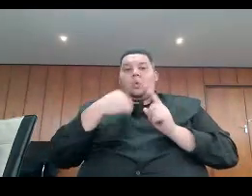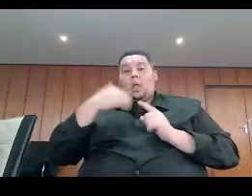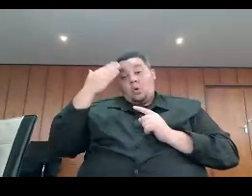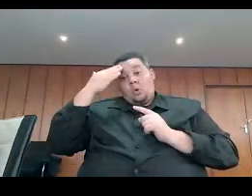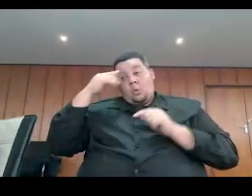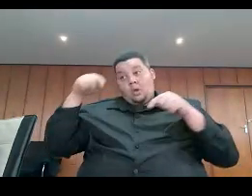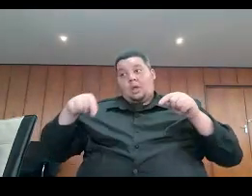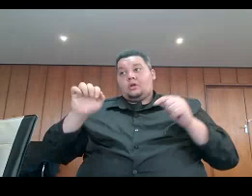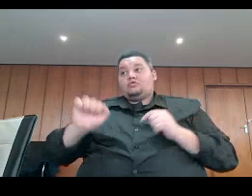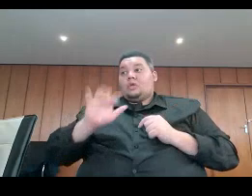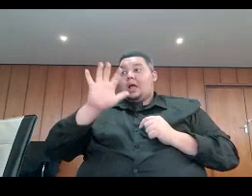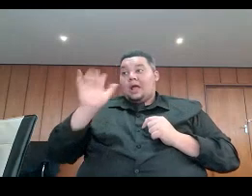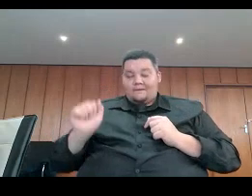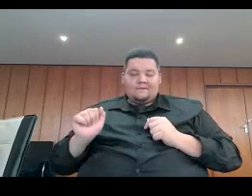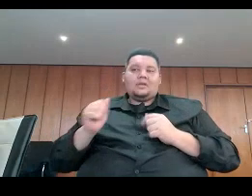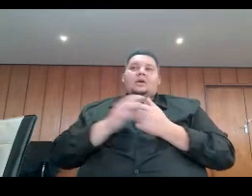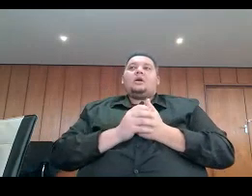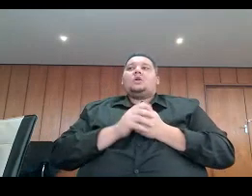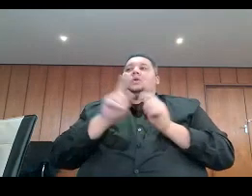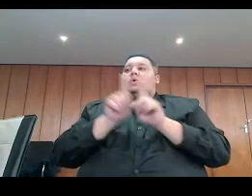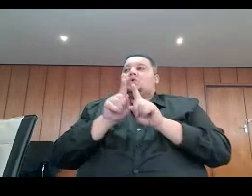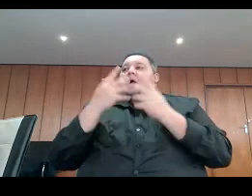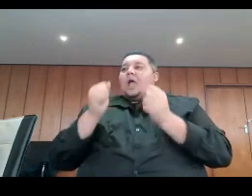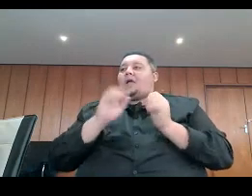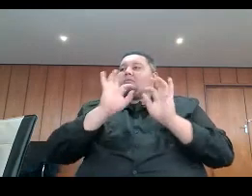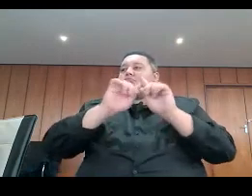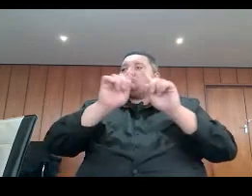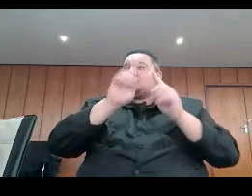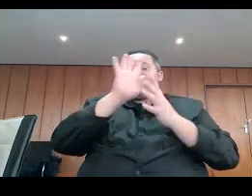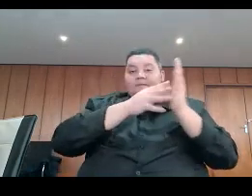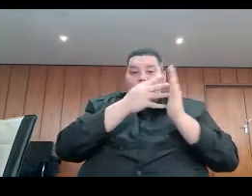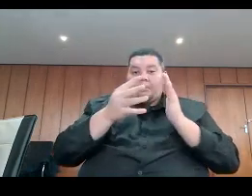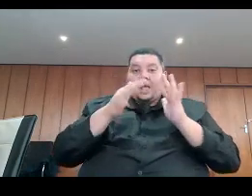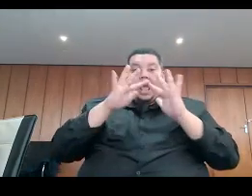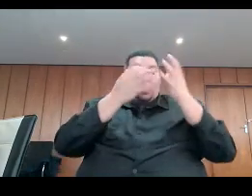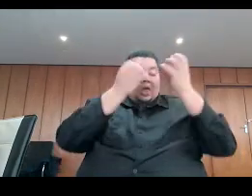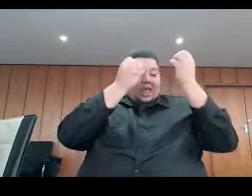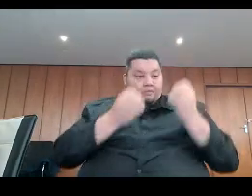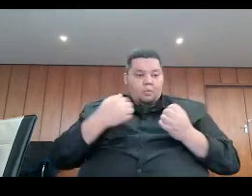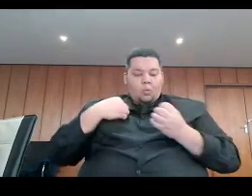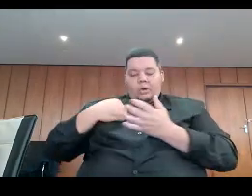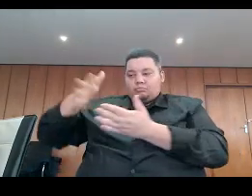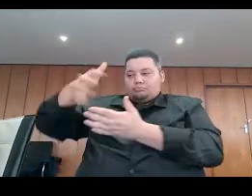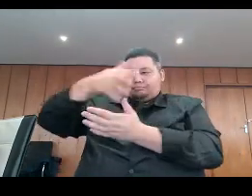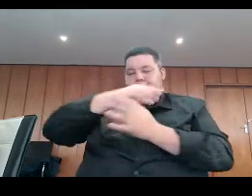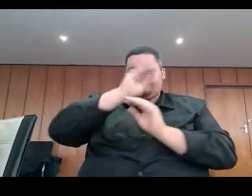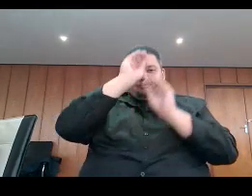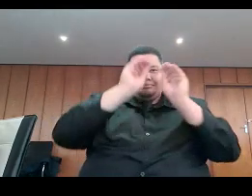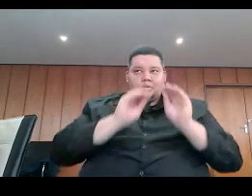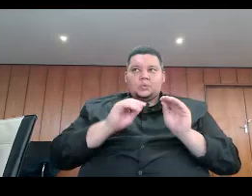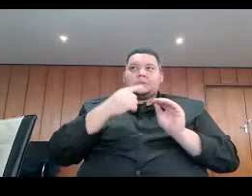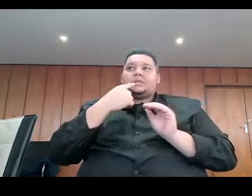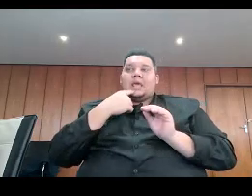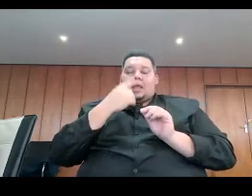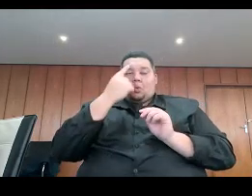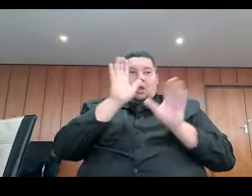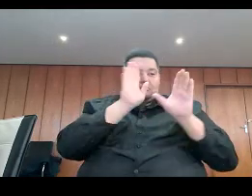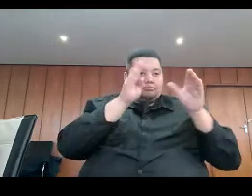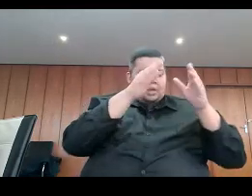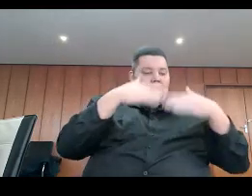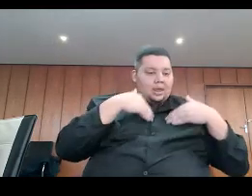Africa that there is also a framework for how we harmonize data. So when we collect data, it's like one set in health,